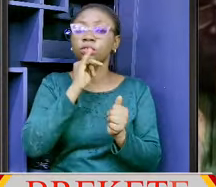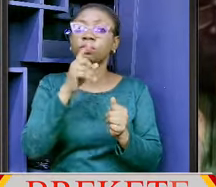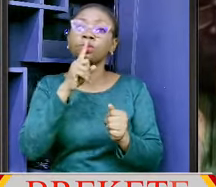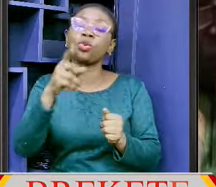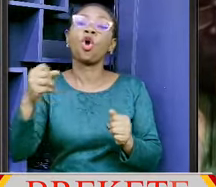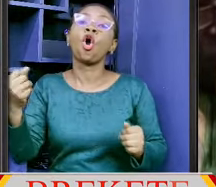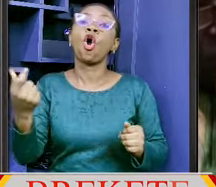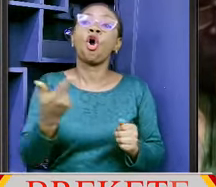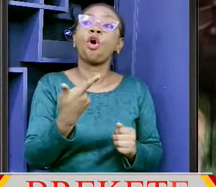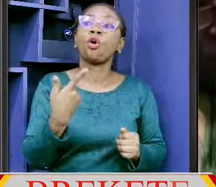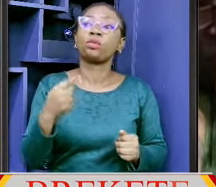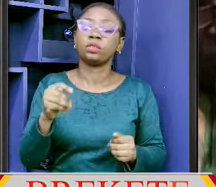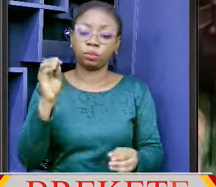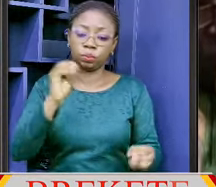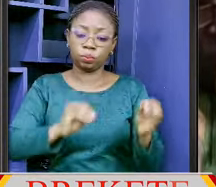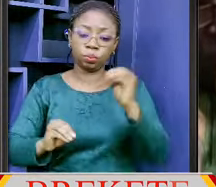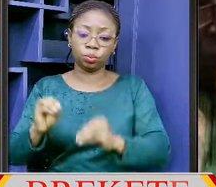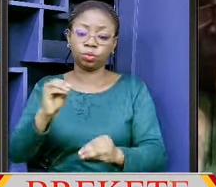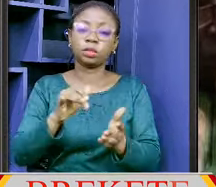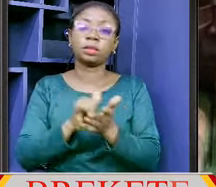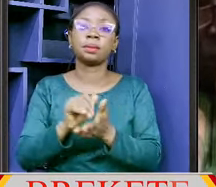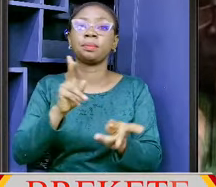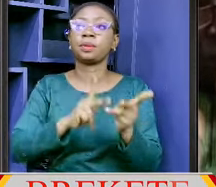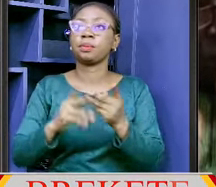that people gave during my father's death,